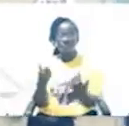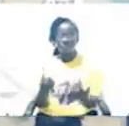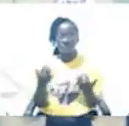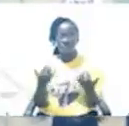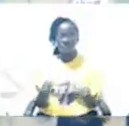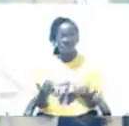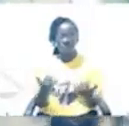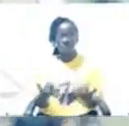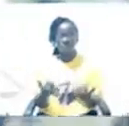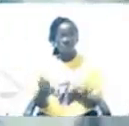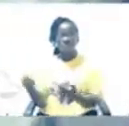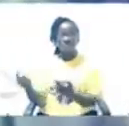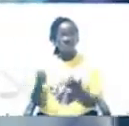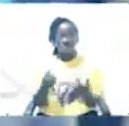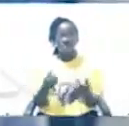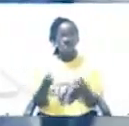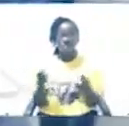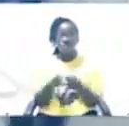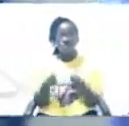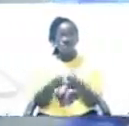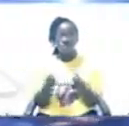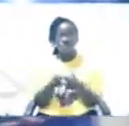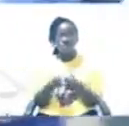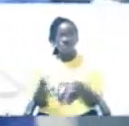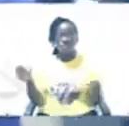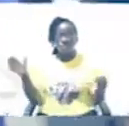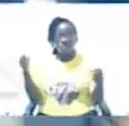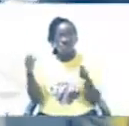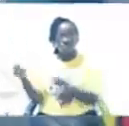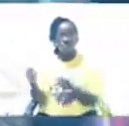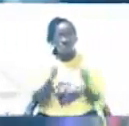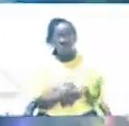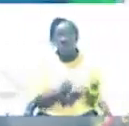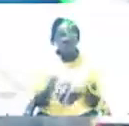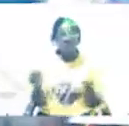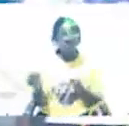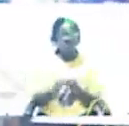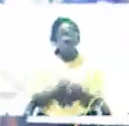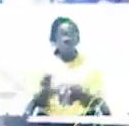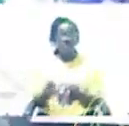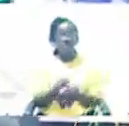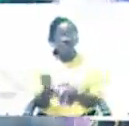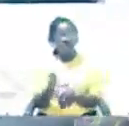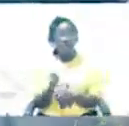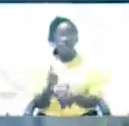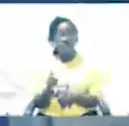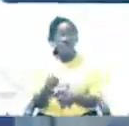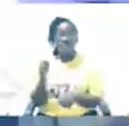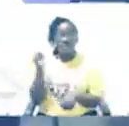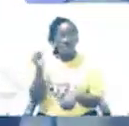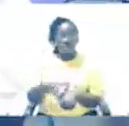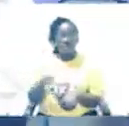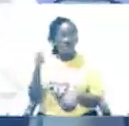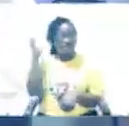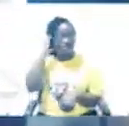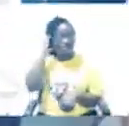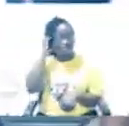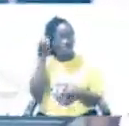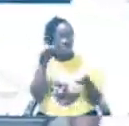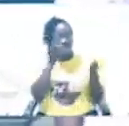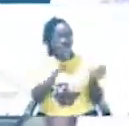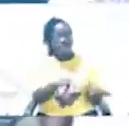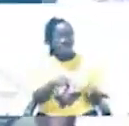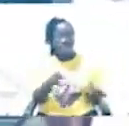is coming so powerfully everywhere. Yes. I can hear the dead rising back. In the